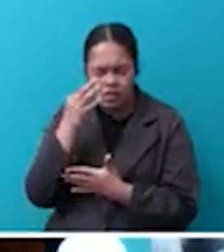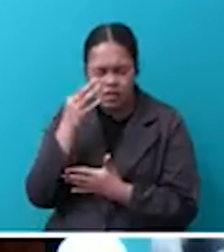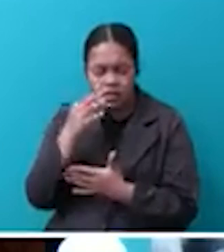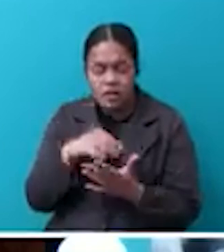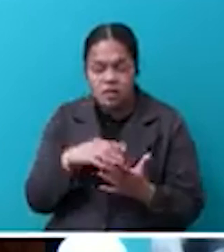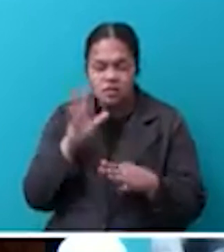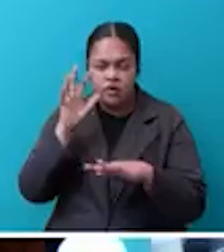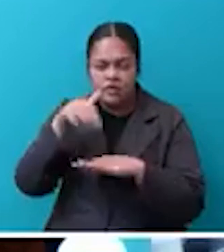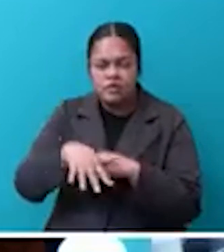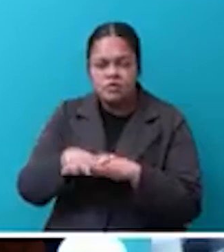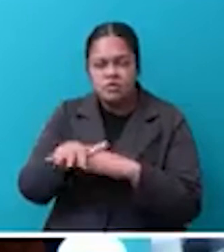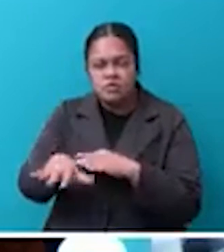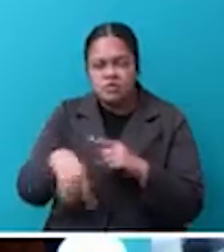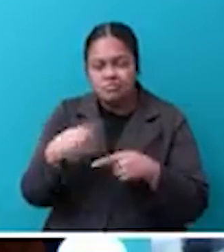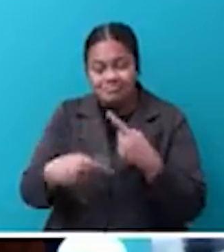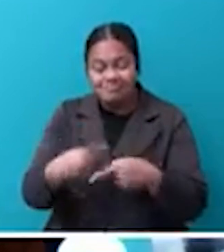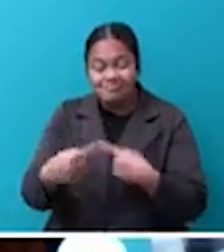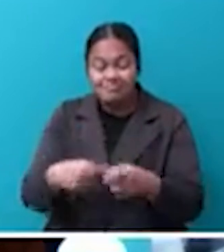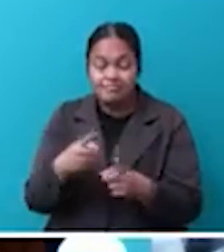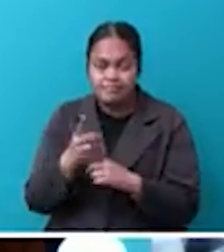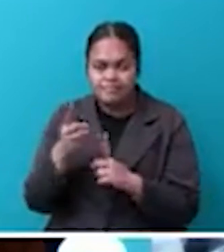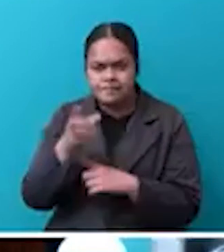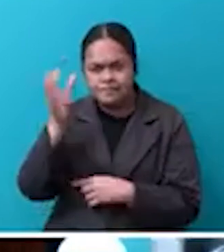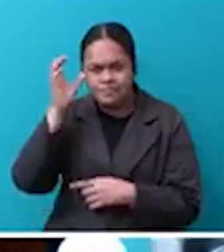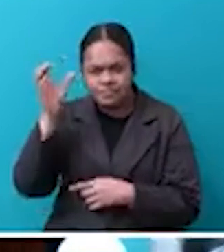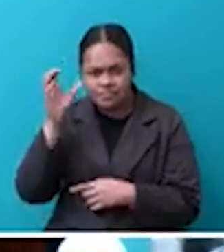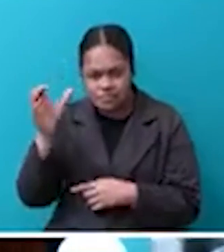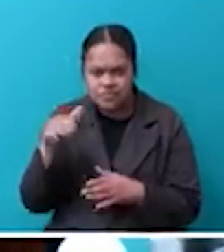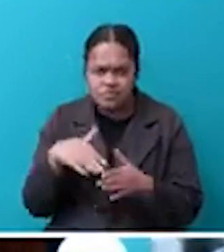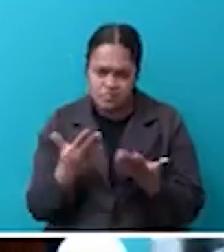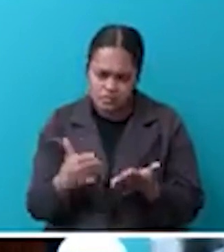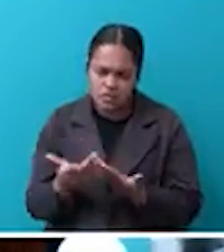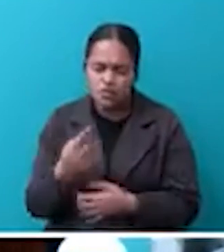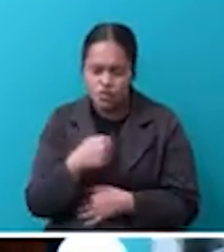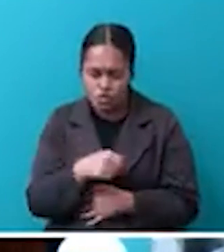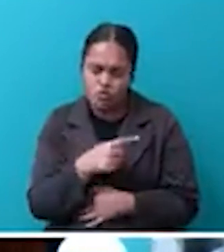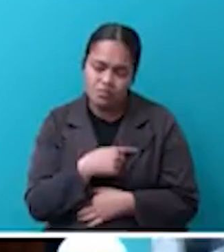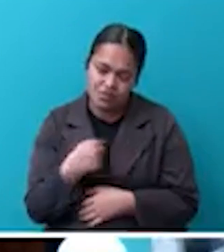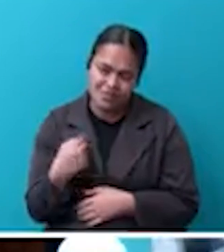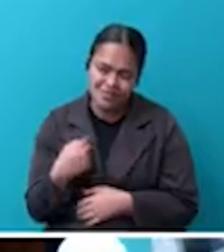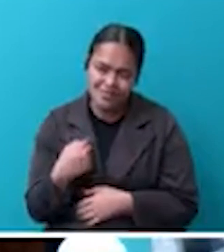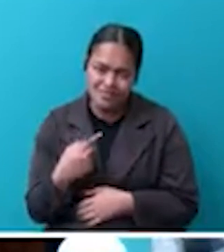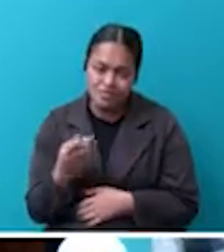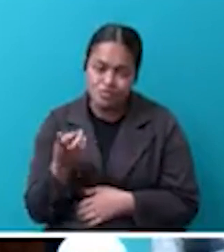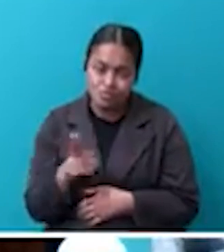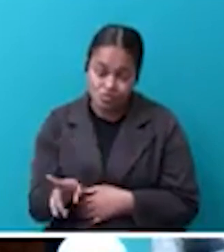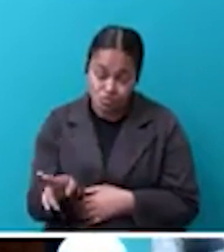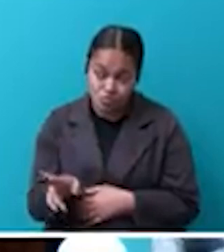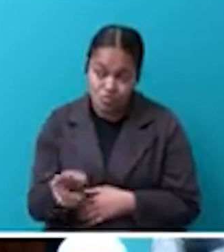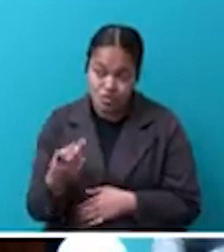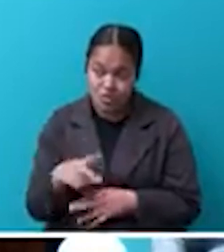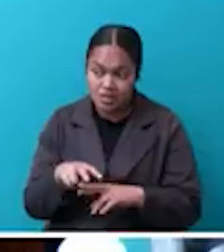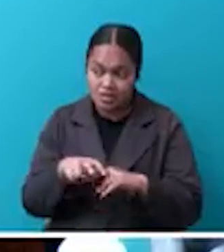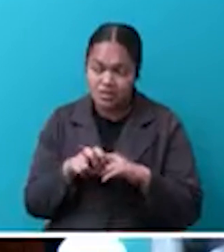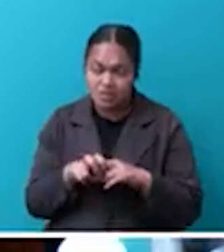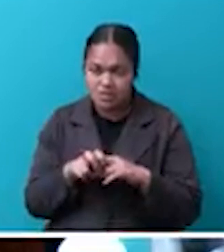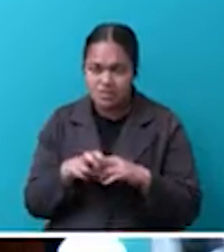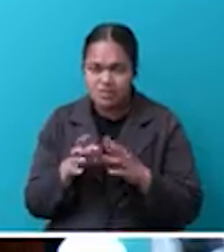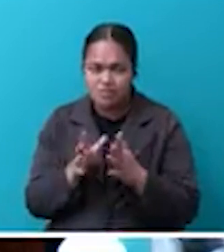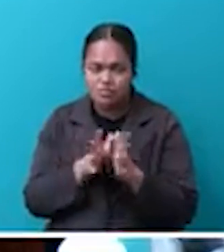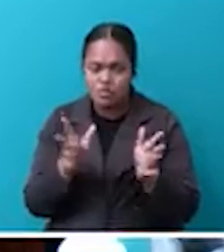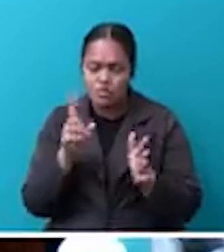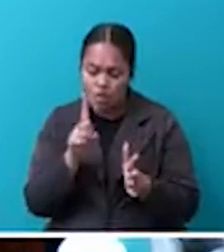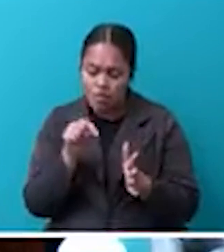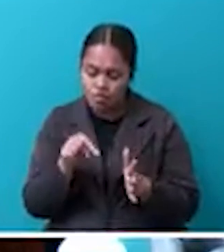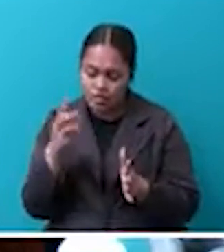floor, developed countries are currently committed to, and it sits within the broader $1.3